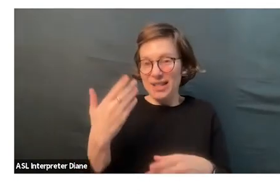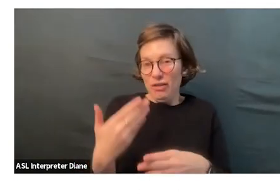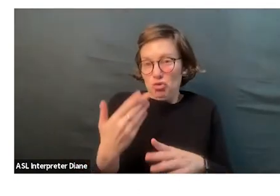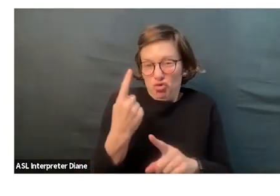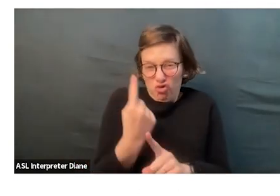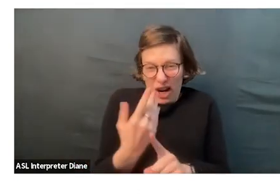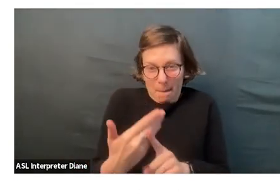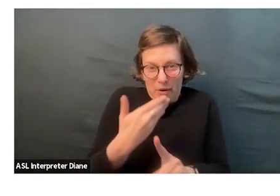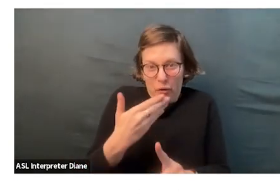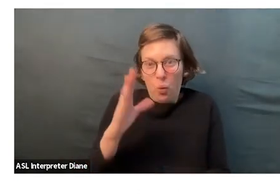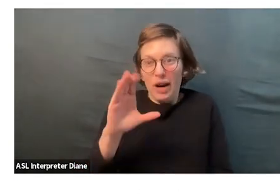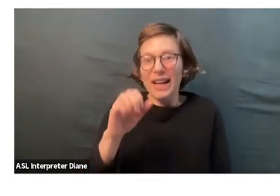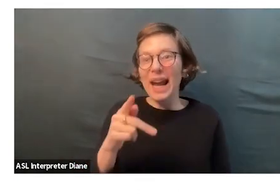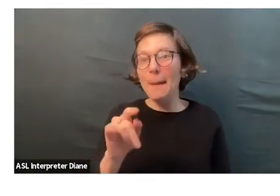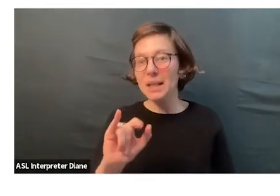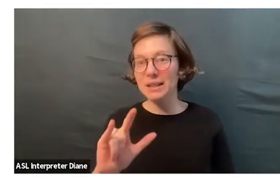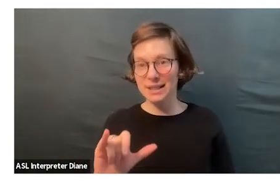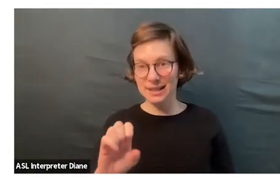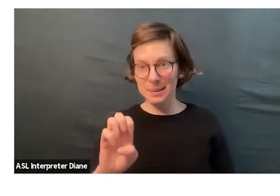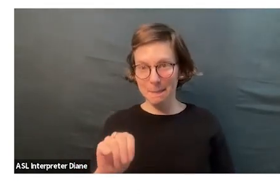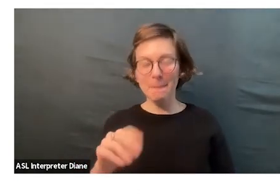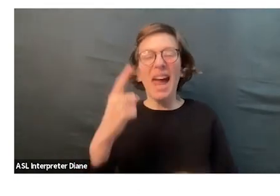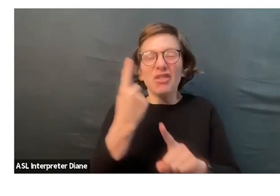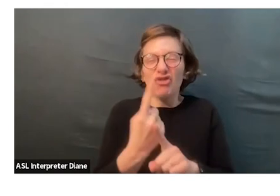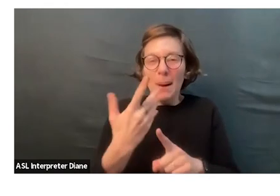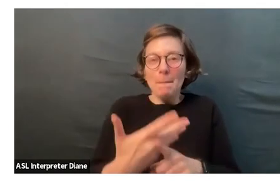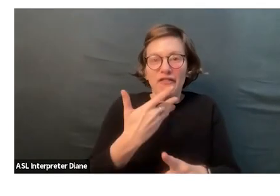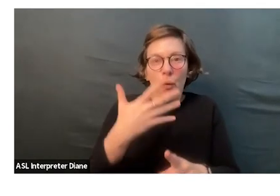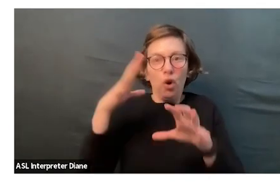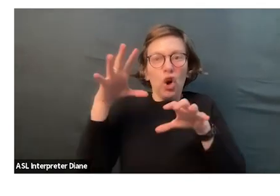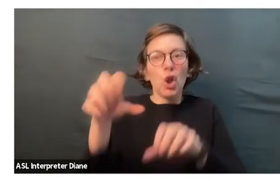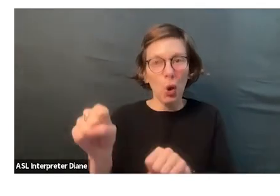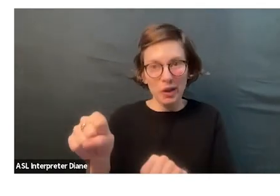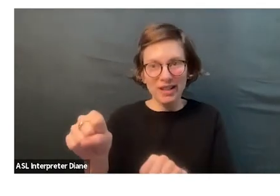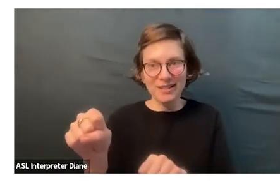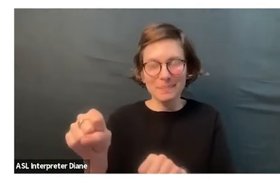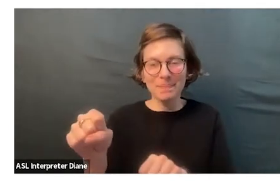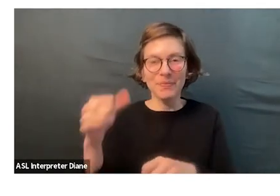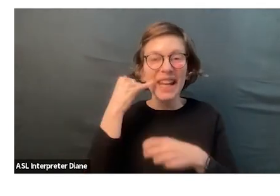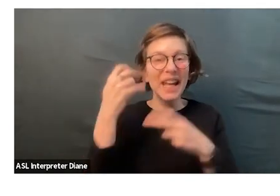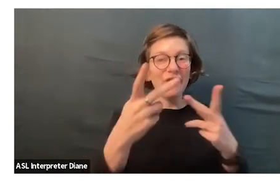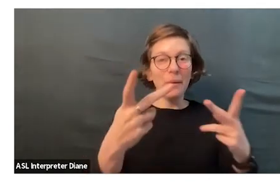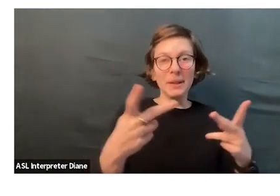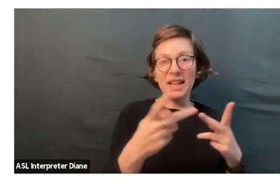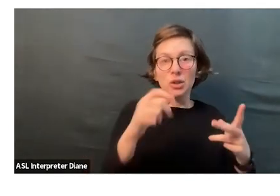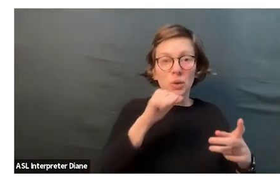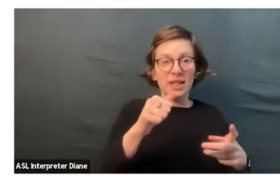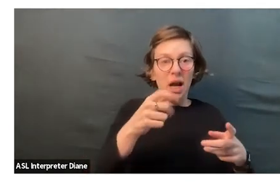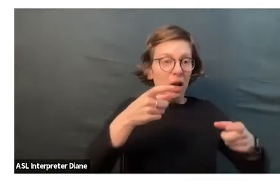Nullius, the myth of no man's land, with the colonization of Australia roughly 300 years later,